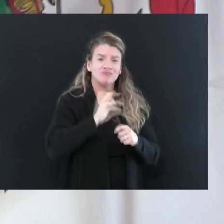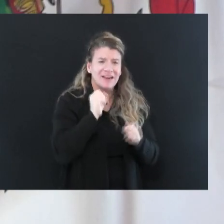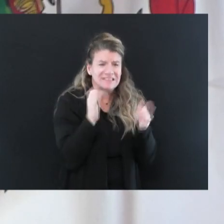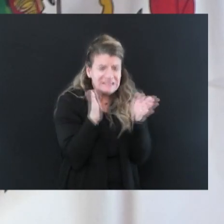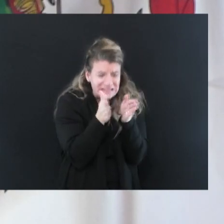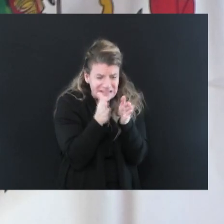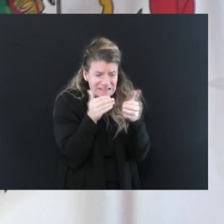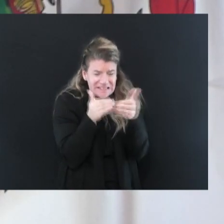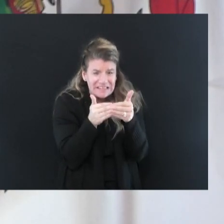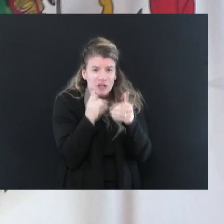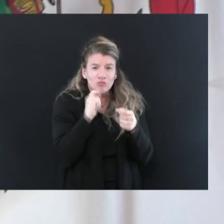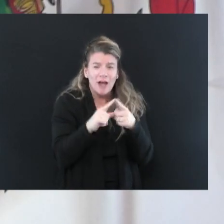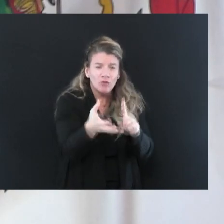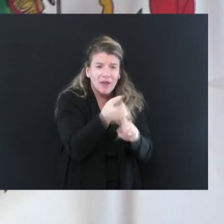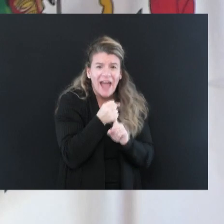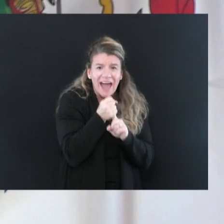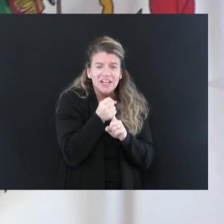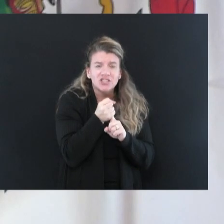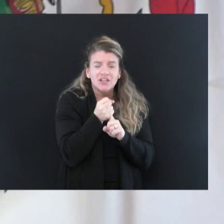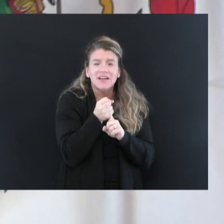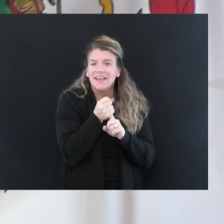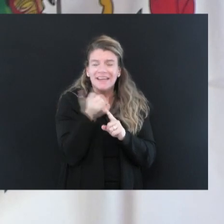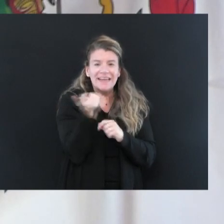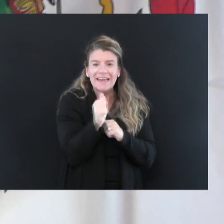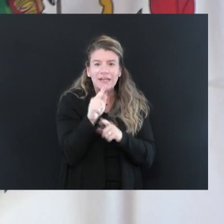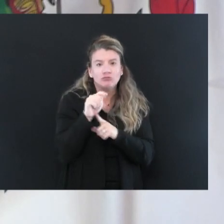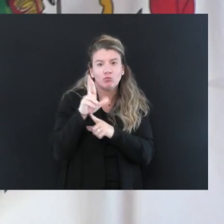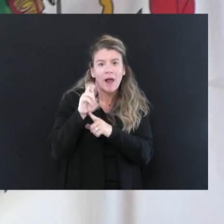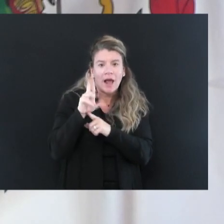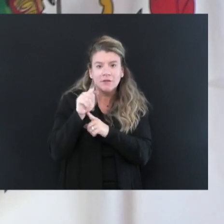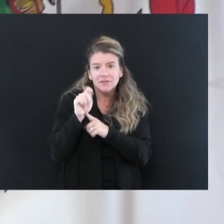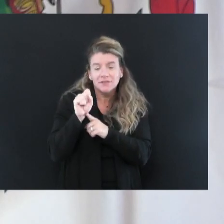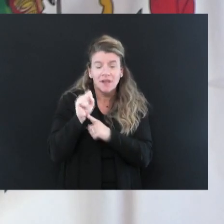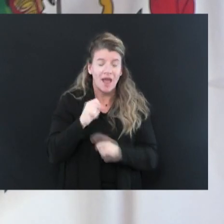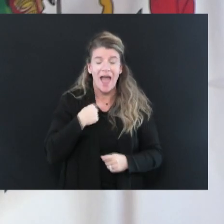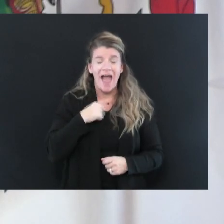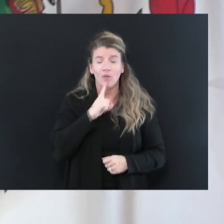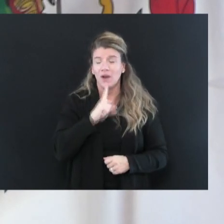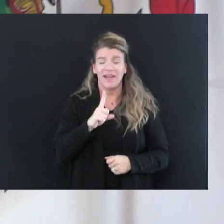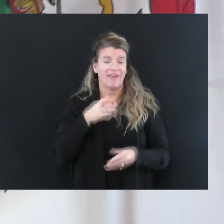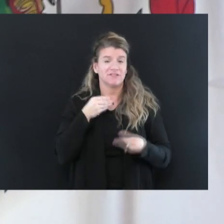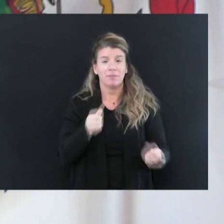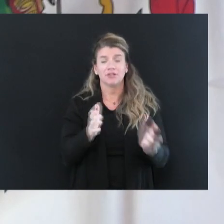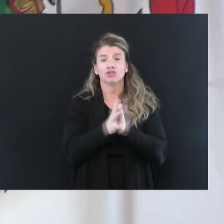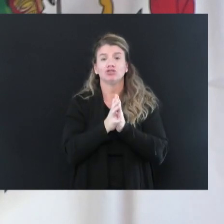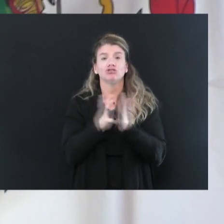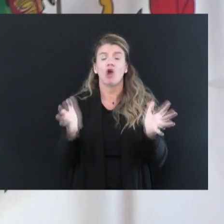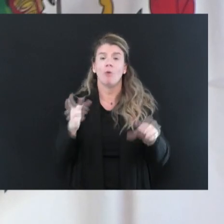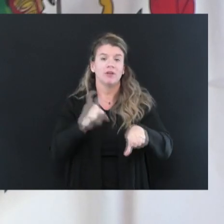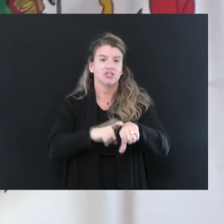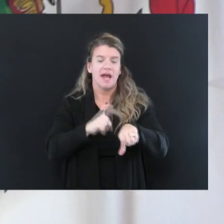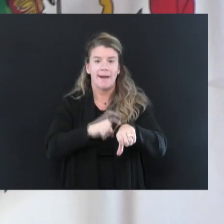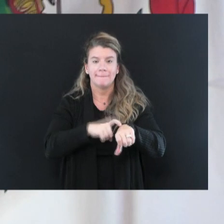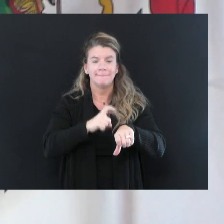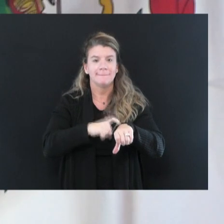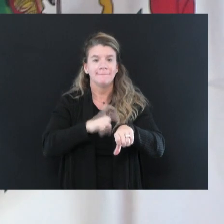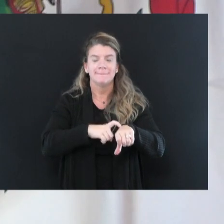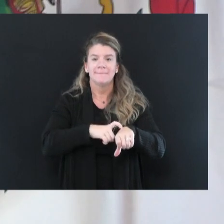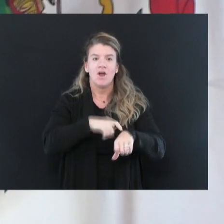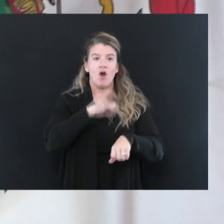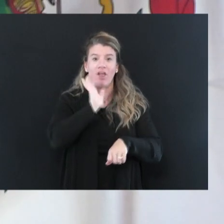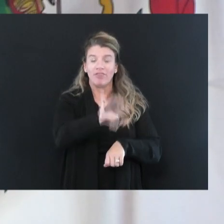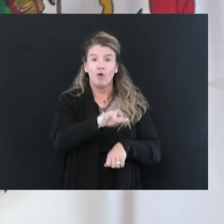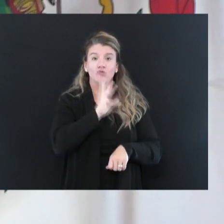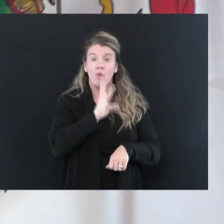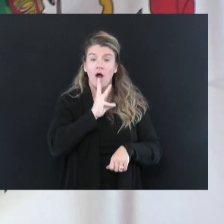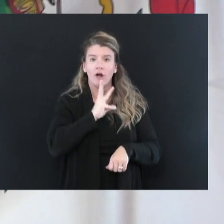to catch a little native brook trout. I have absolutely spent so much time on our trout stocked waters